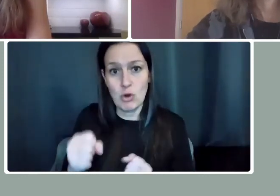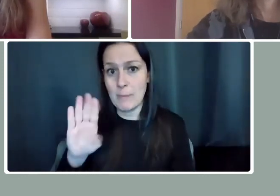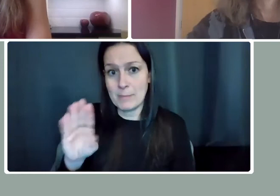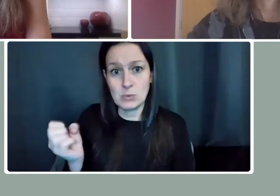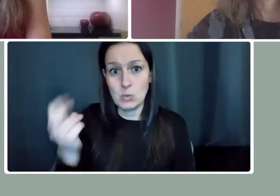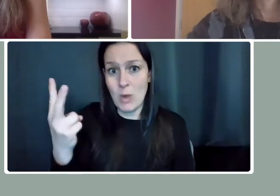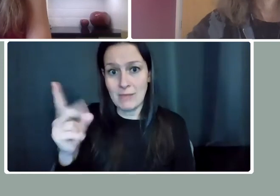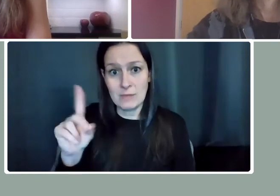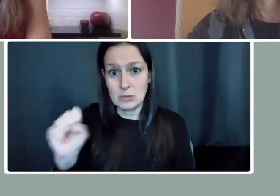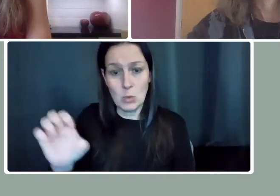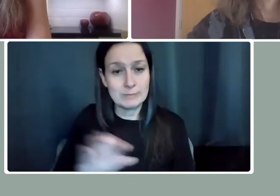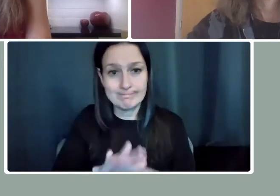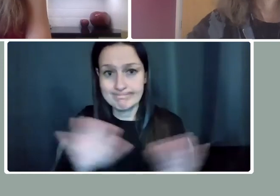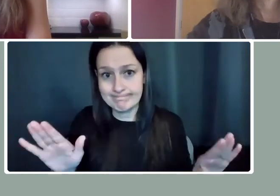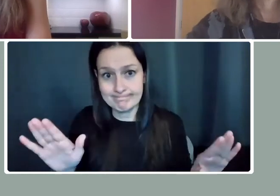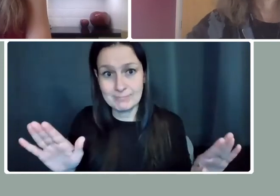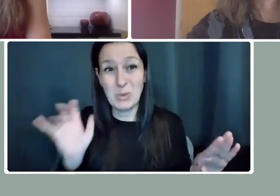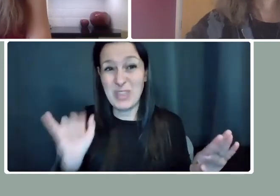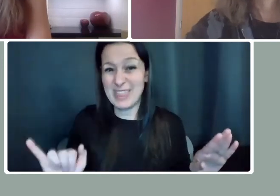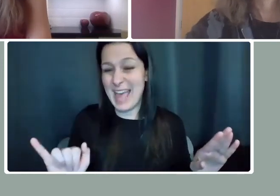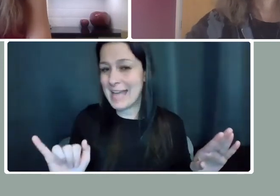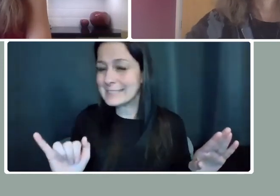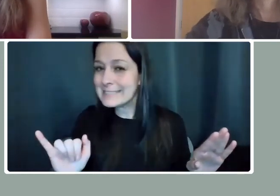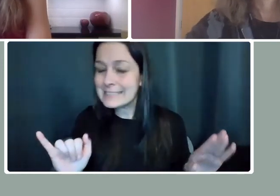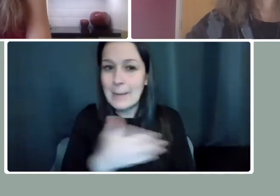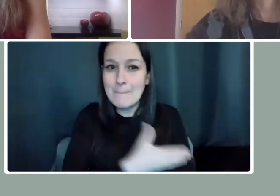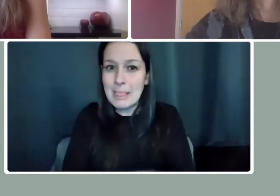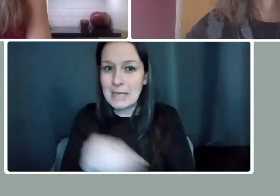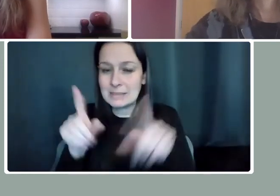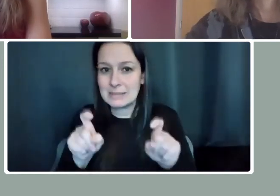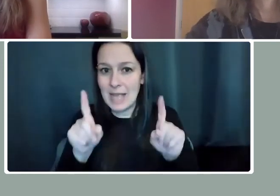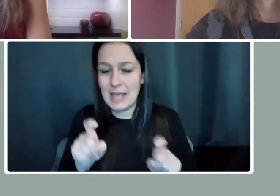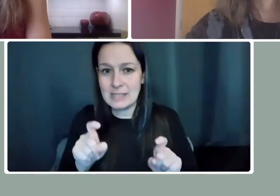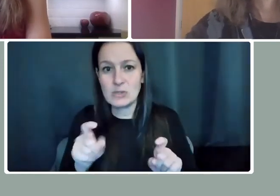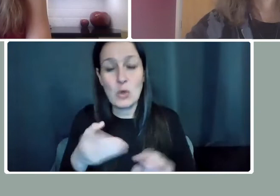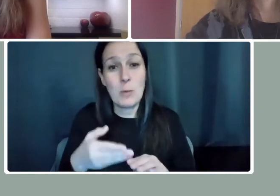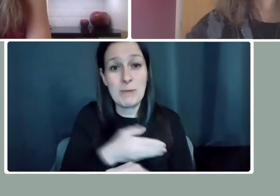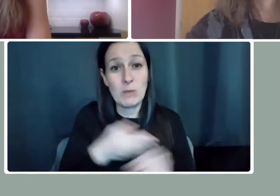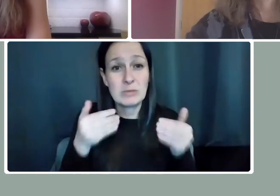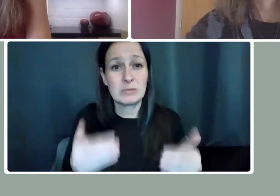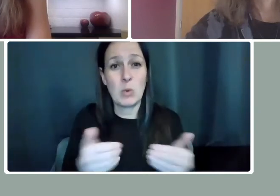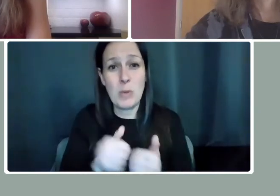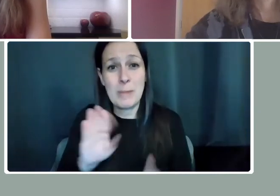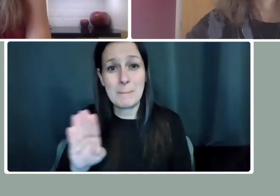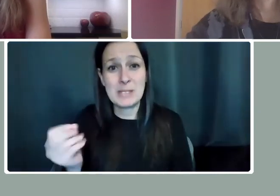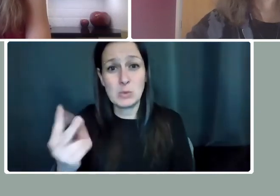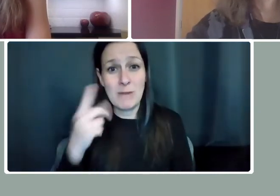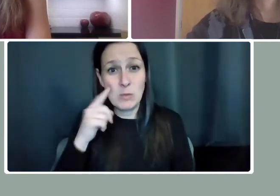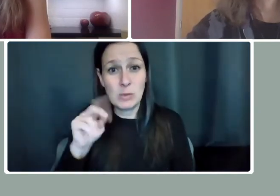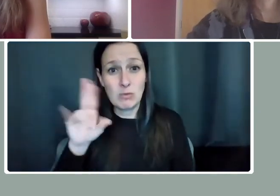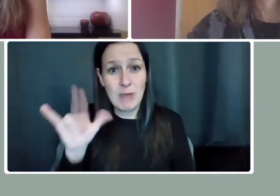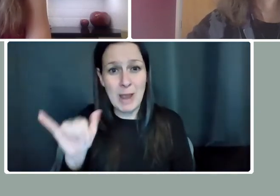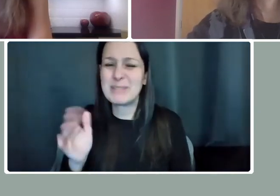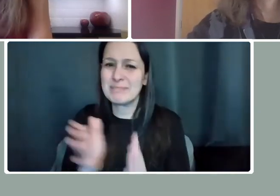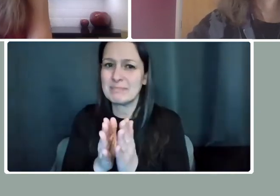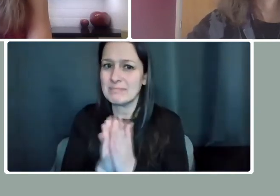B12. That is something that's a blood test. So I think before you took B12 for neuropathy, you might want